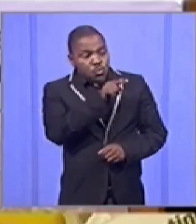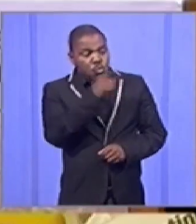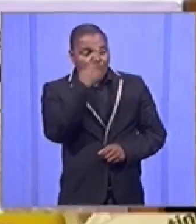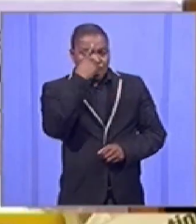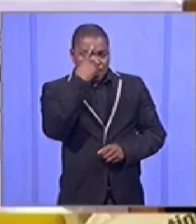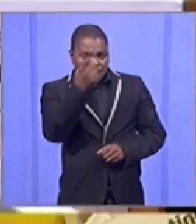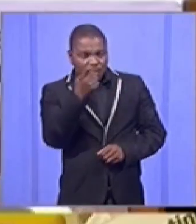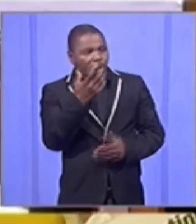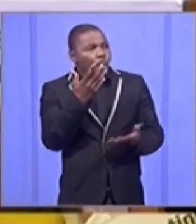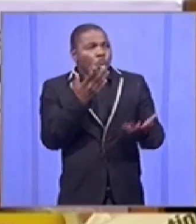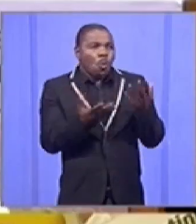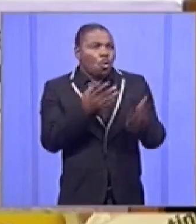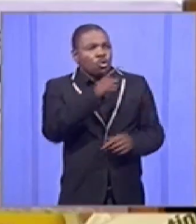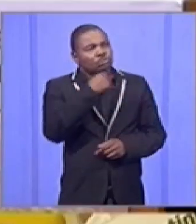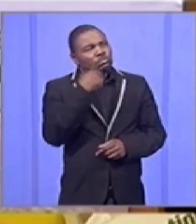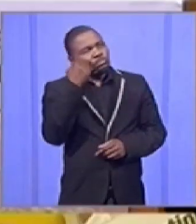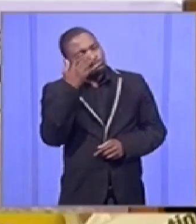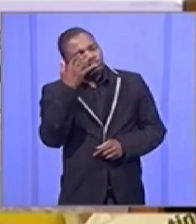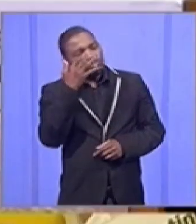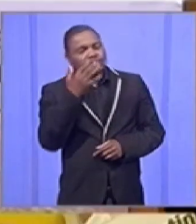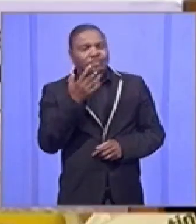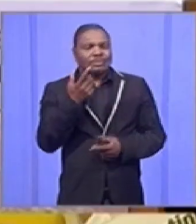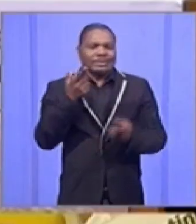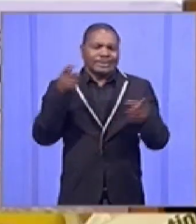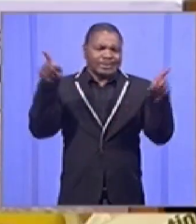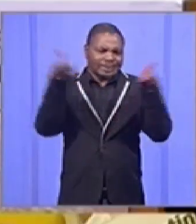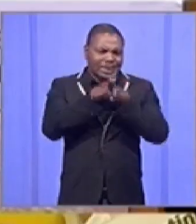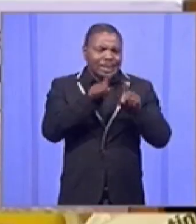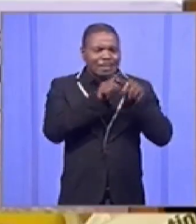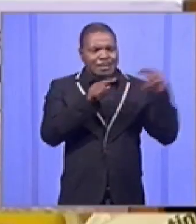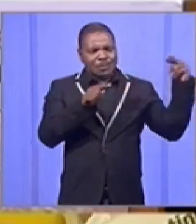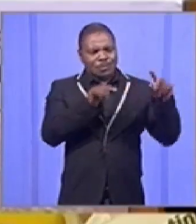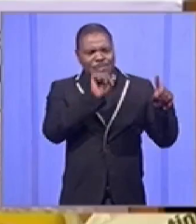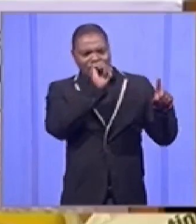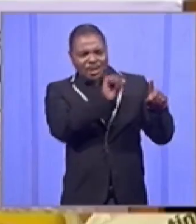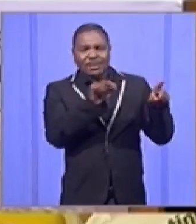or for espousing the exact same view that